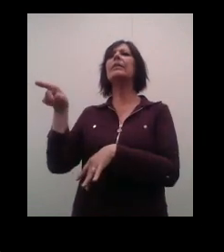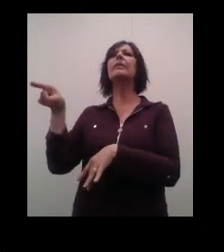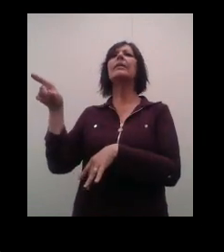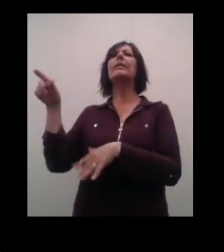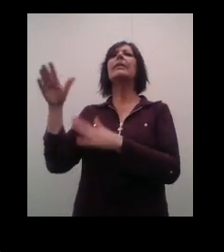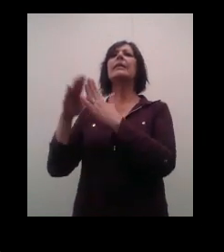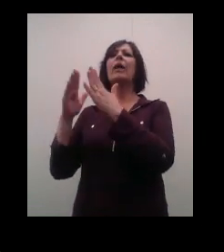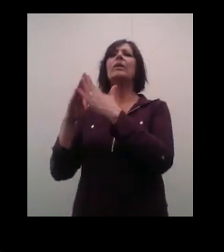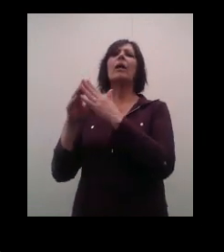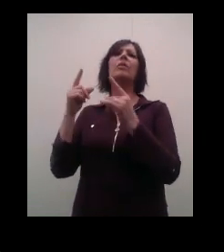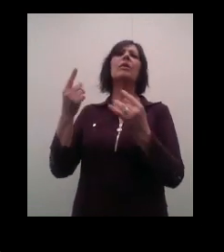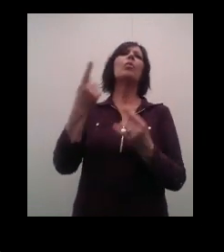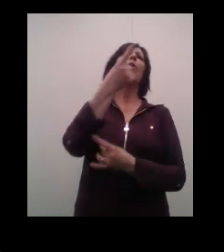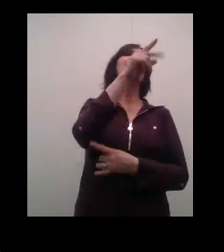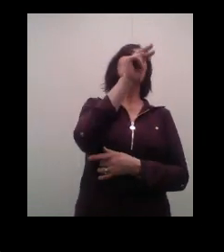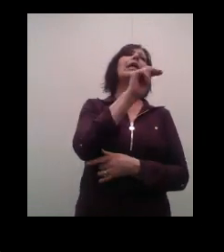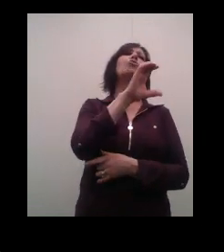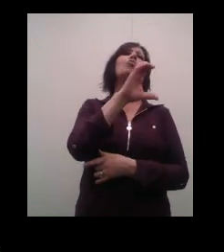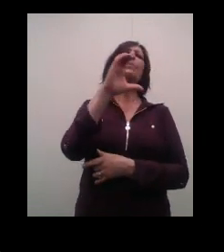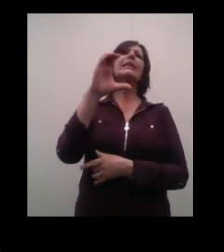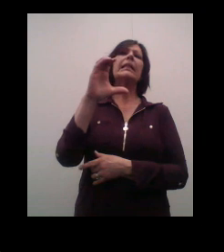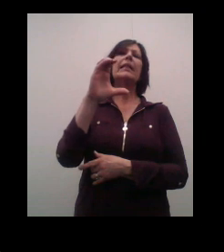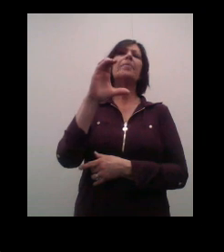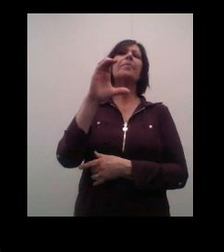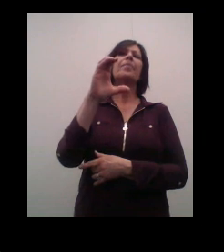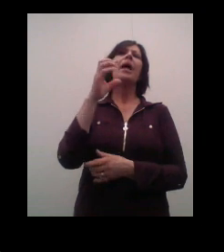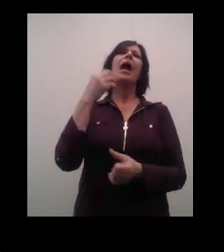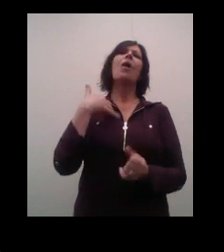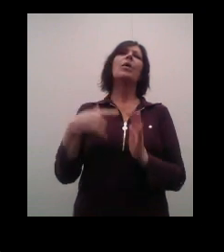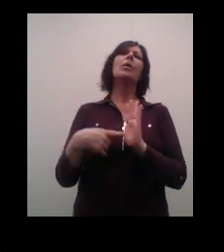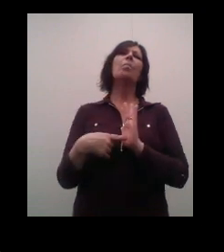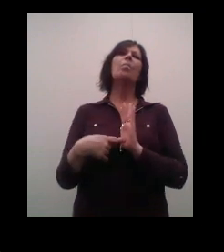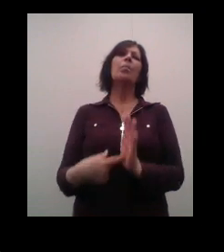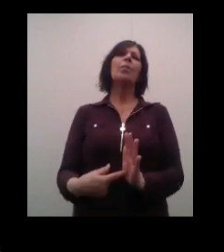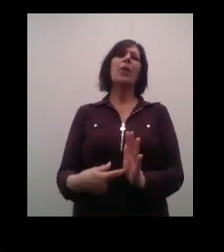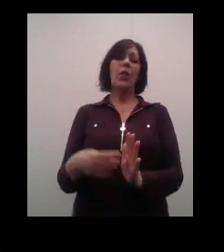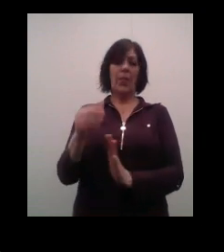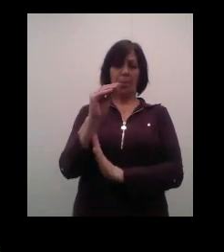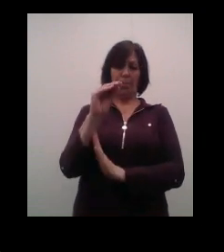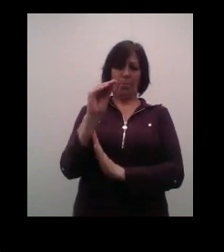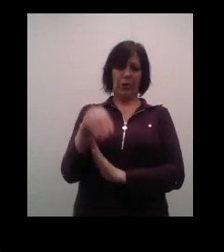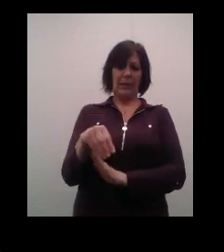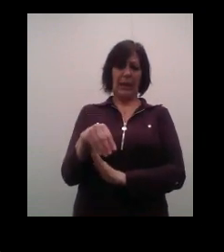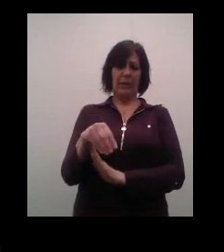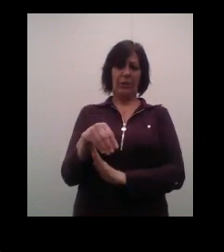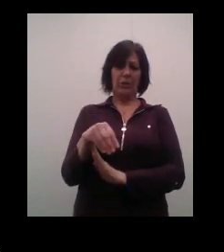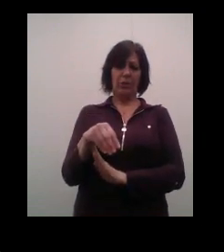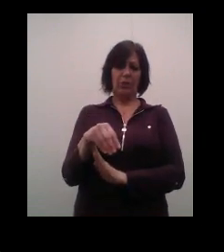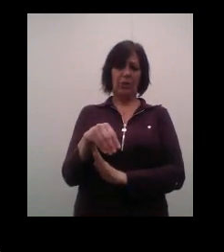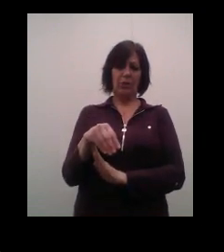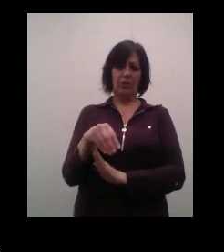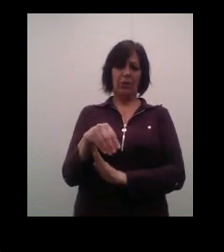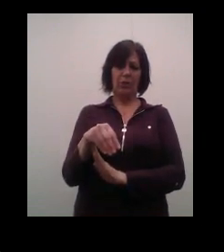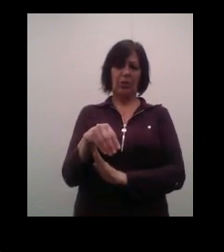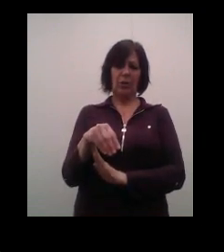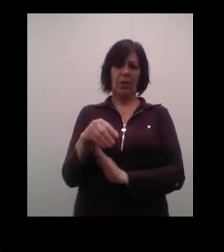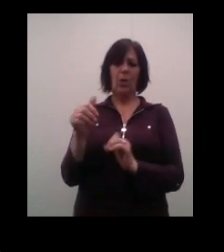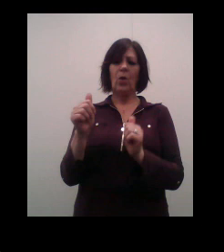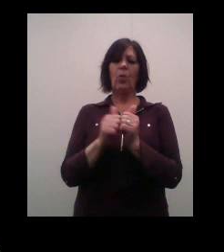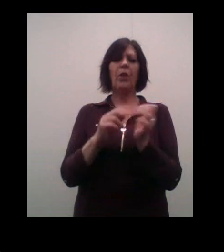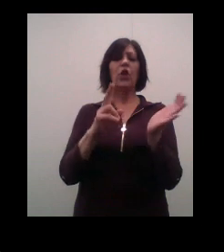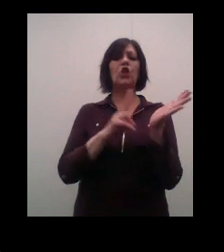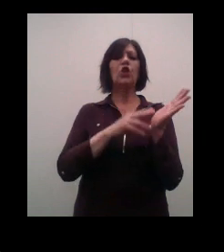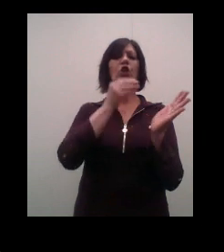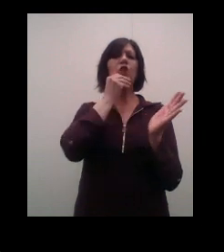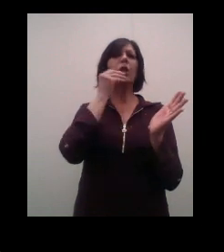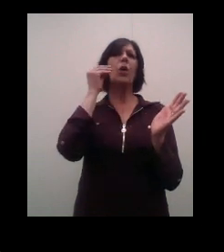become much more robust in Western New York. I want to point out that the percentage of deaths amongst nursing home residents in